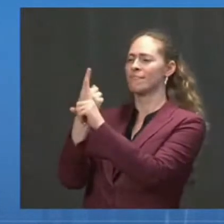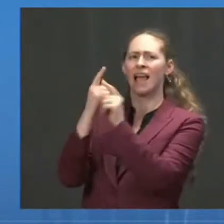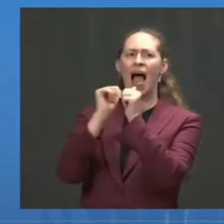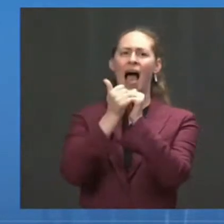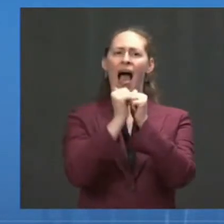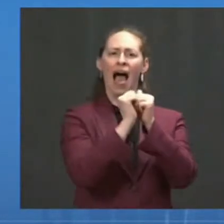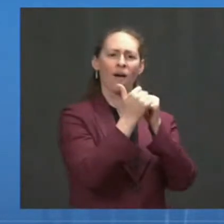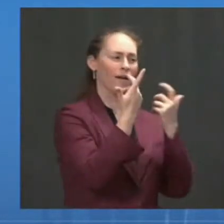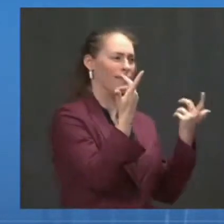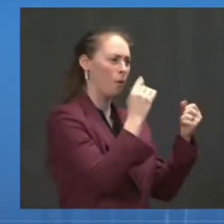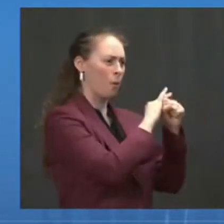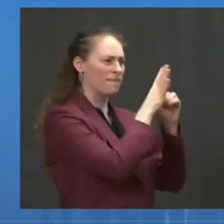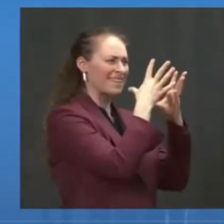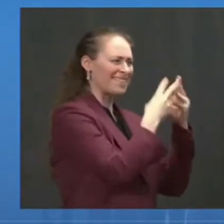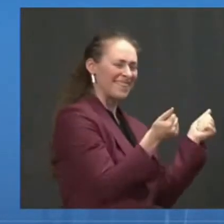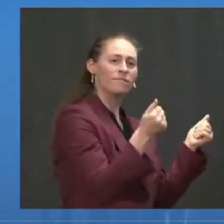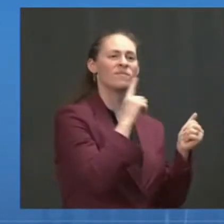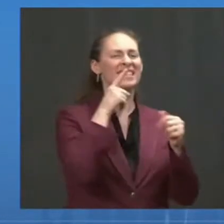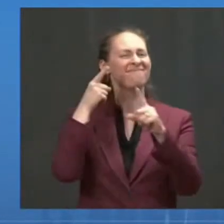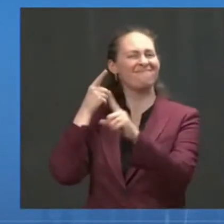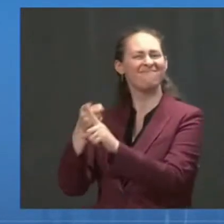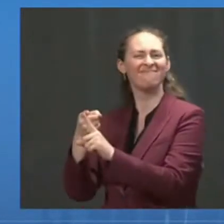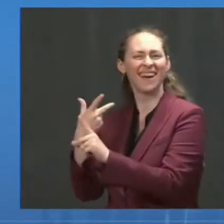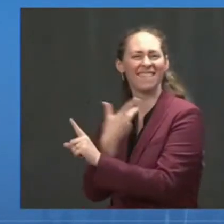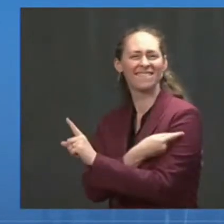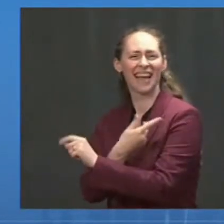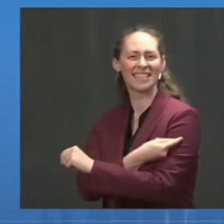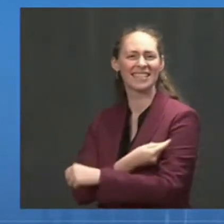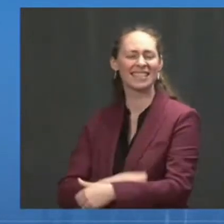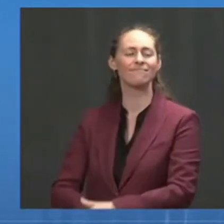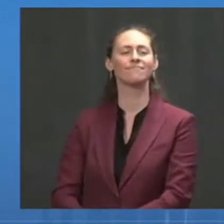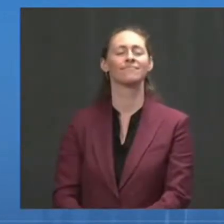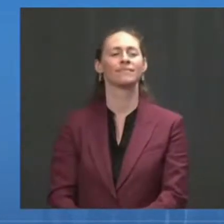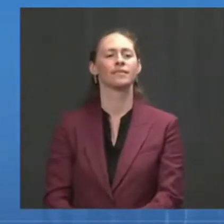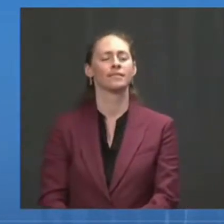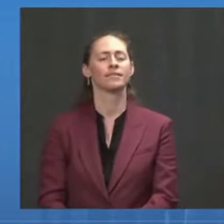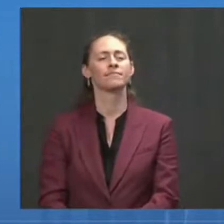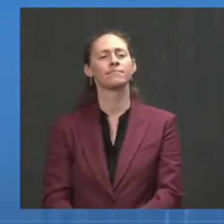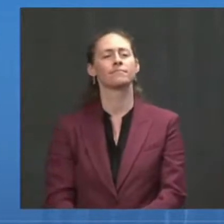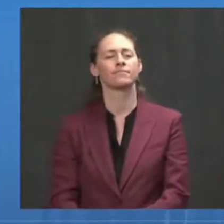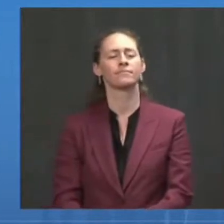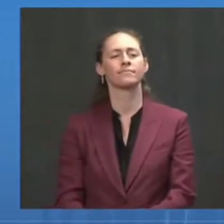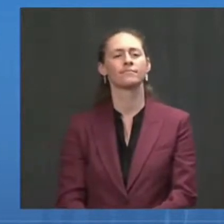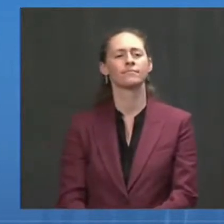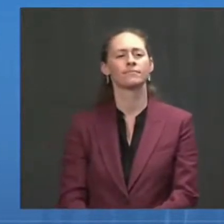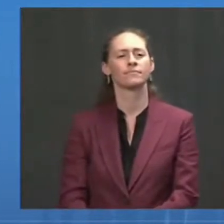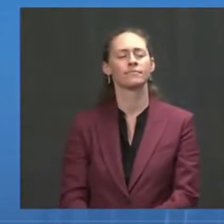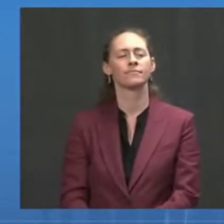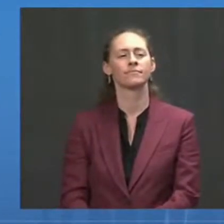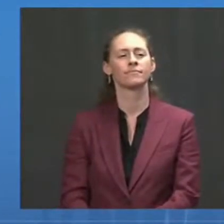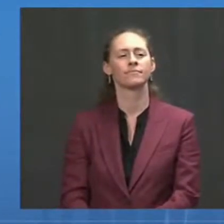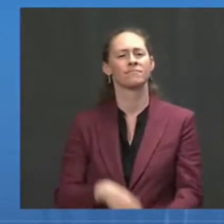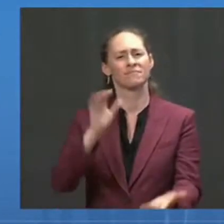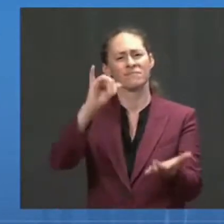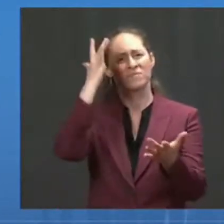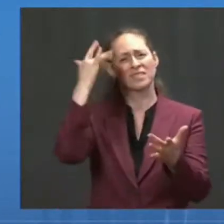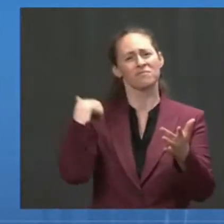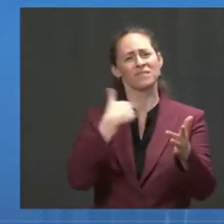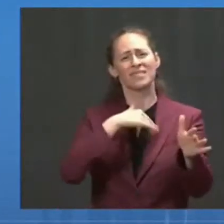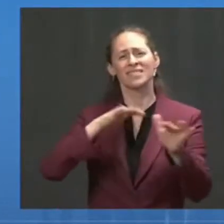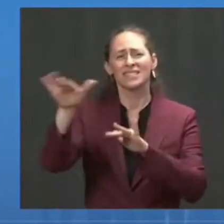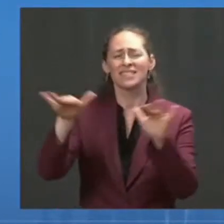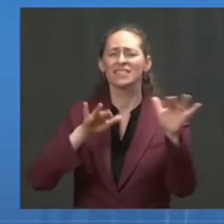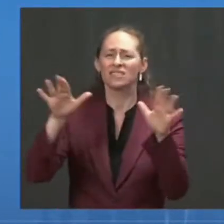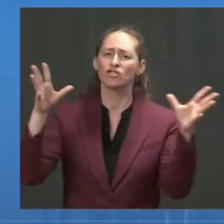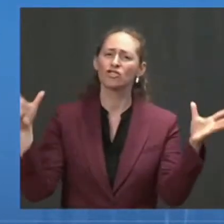pandemic. That's why we've been tireless in our efforts to get more and more Americans vaccinated. For